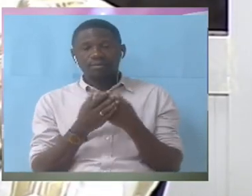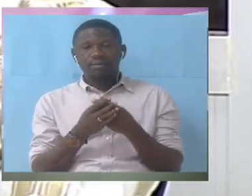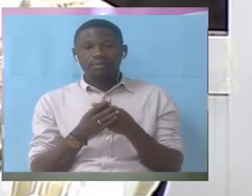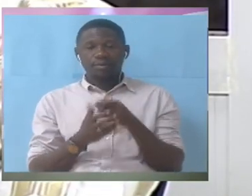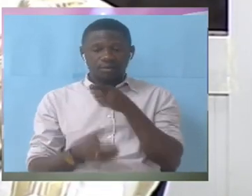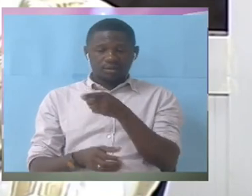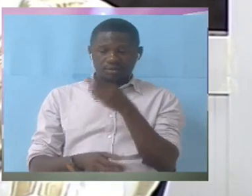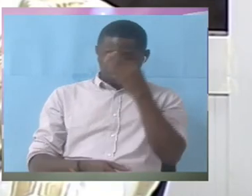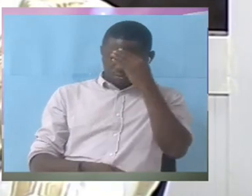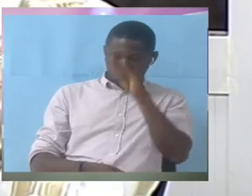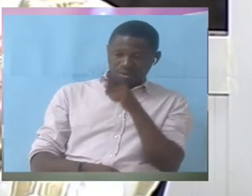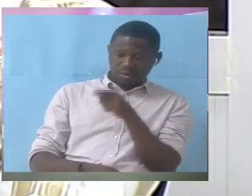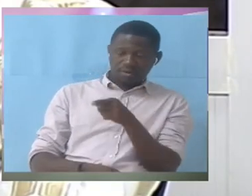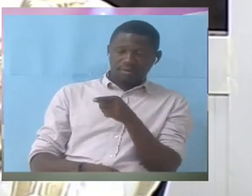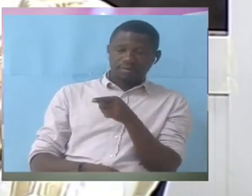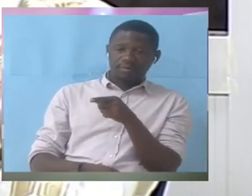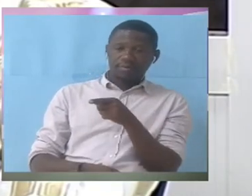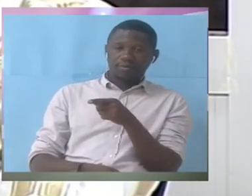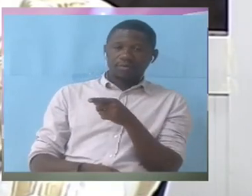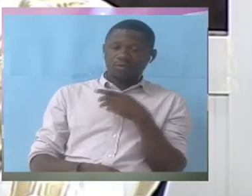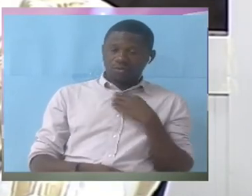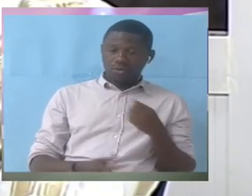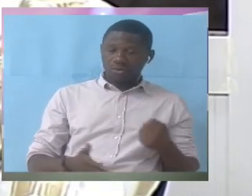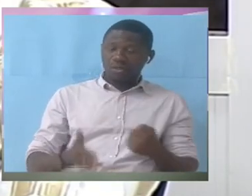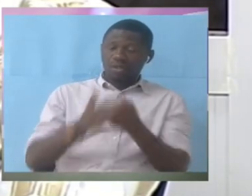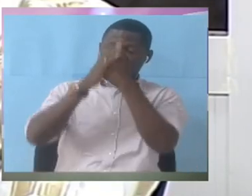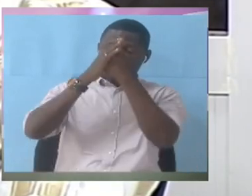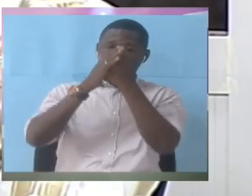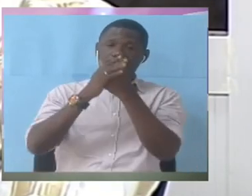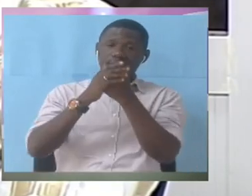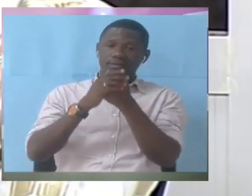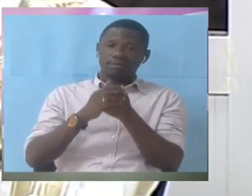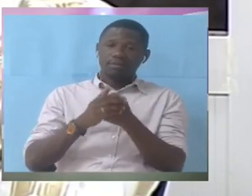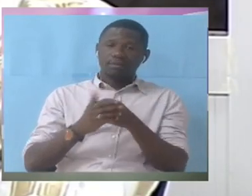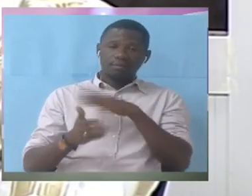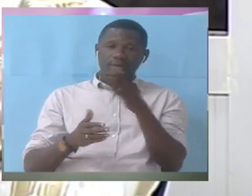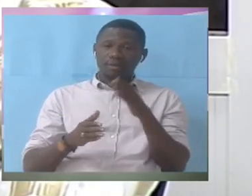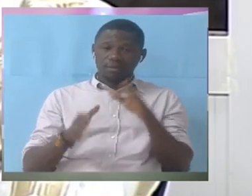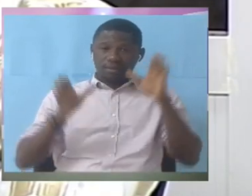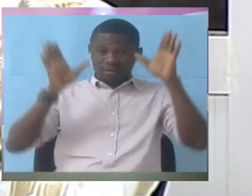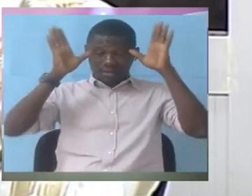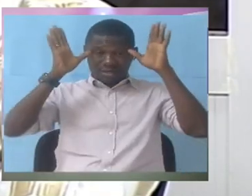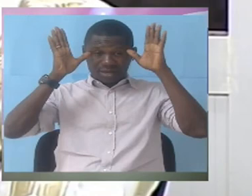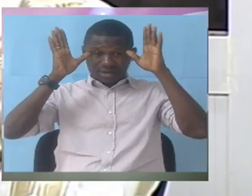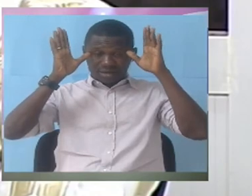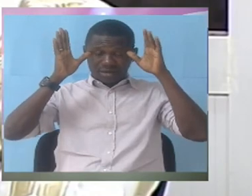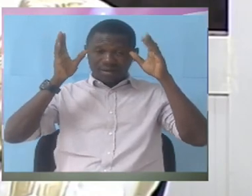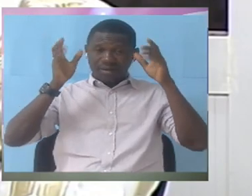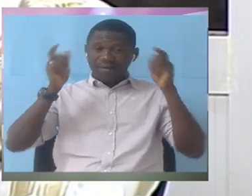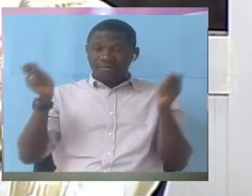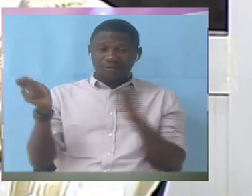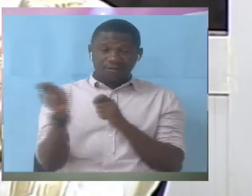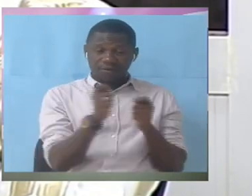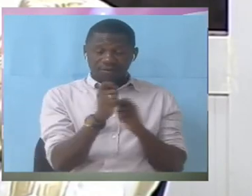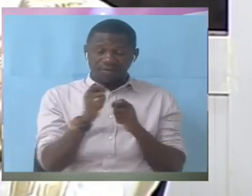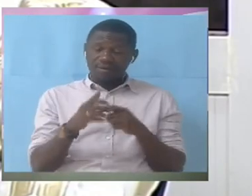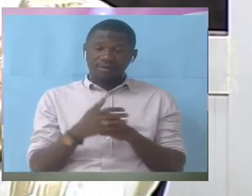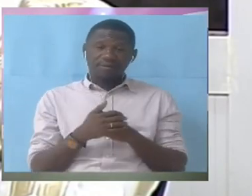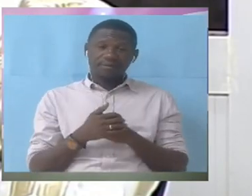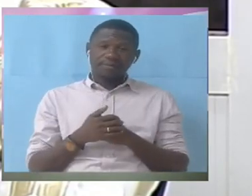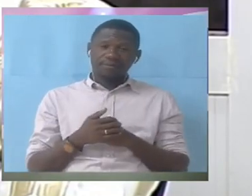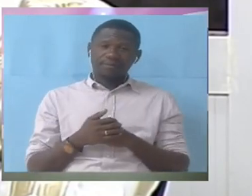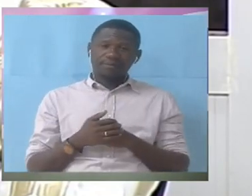this boy boy bi was attacked dañ ko songa by the night firefighters ñi nga xamne ñoy soxhi bal ci guddé